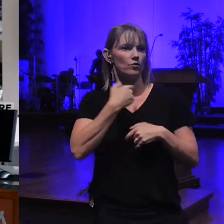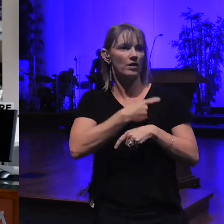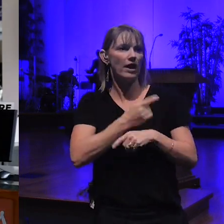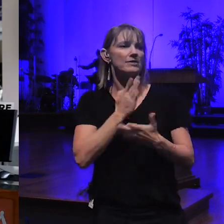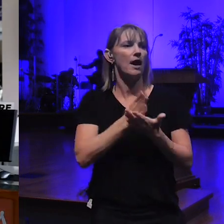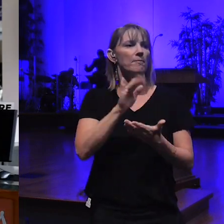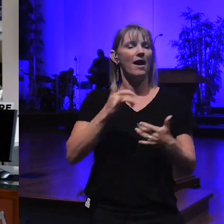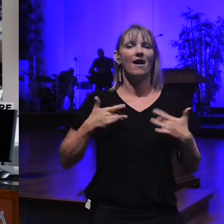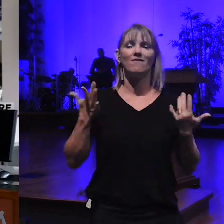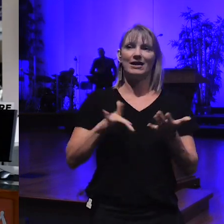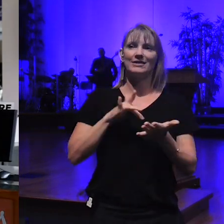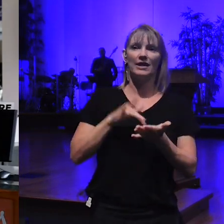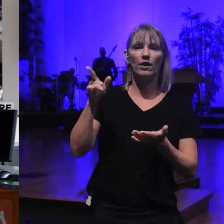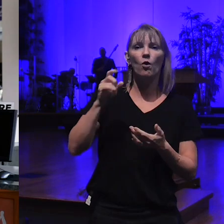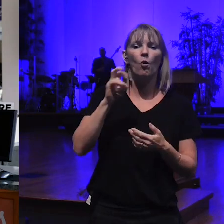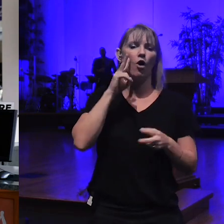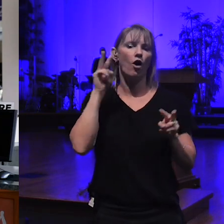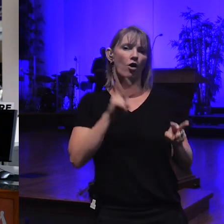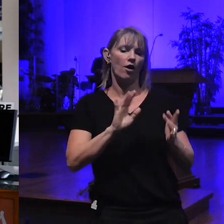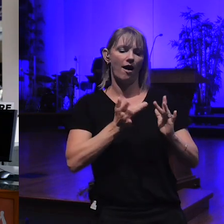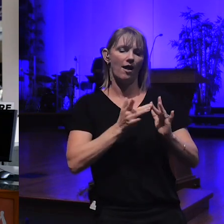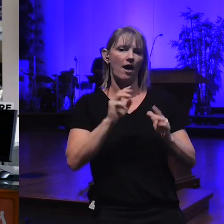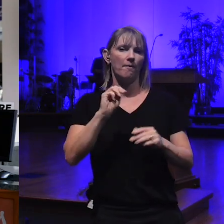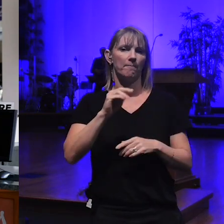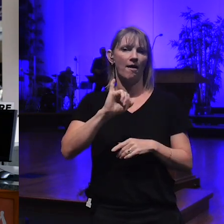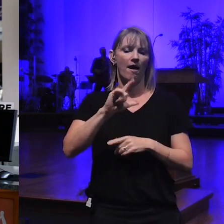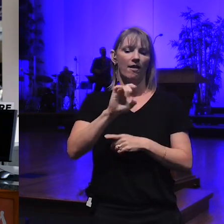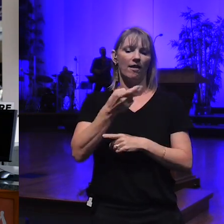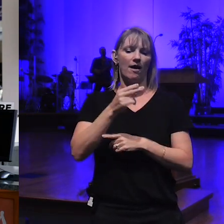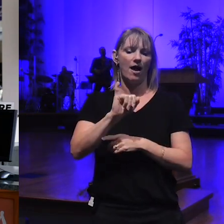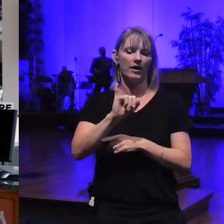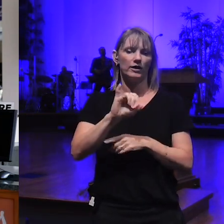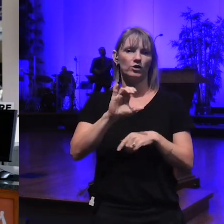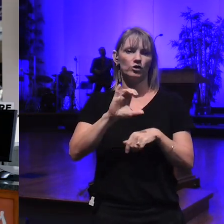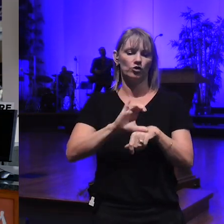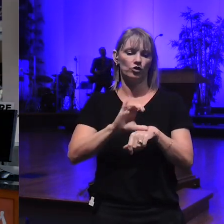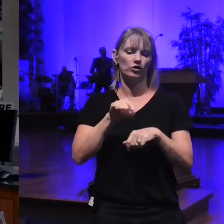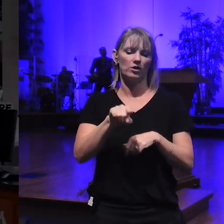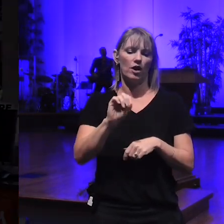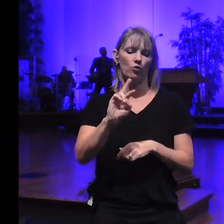today, stop by the Event Center or check us out online at milehighchurch.org.